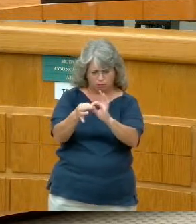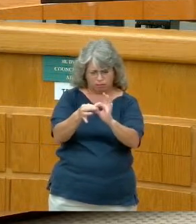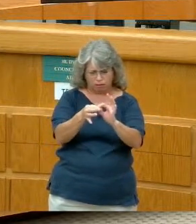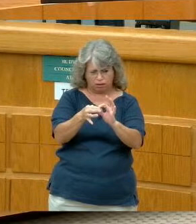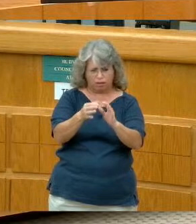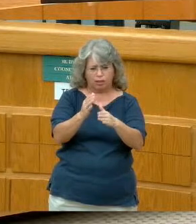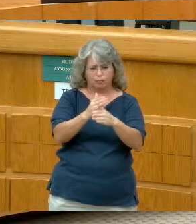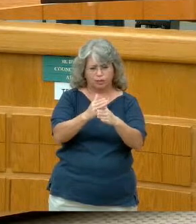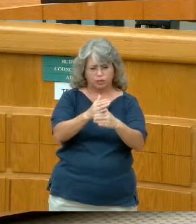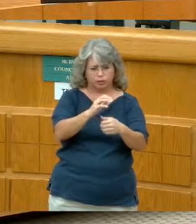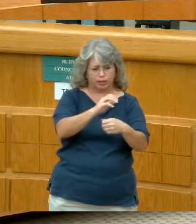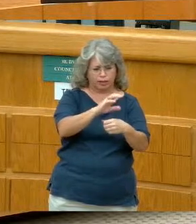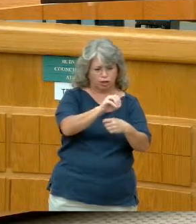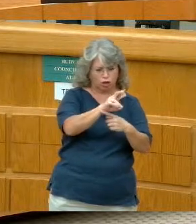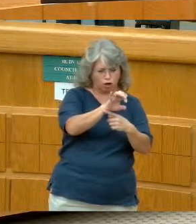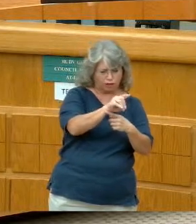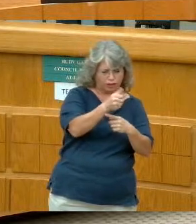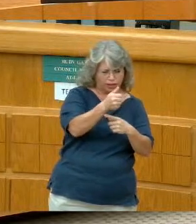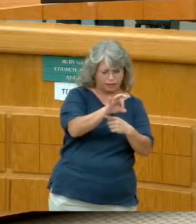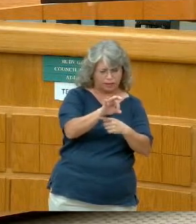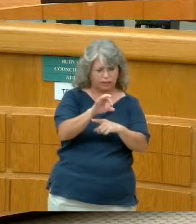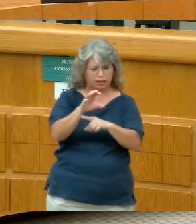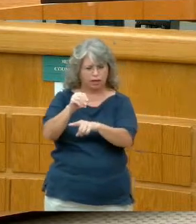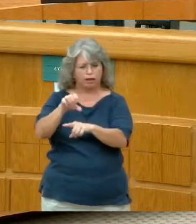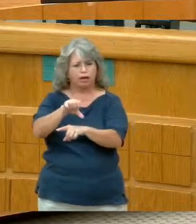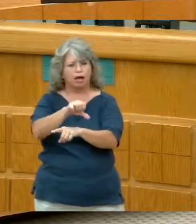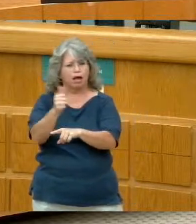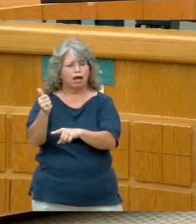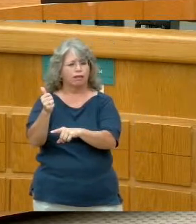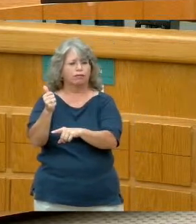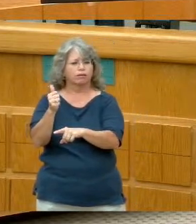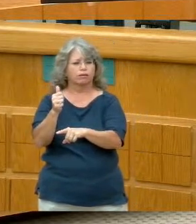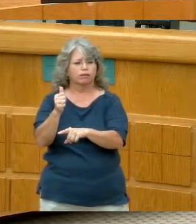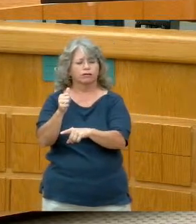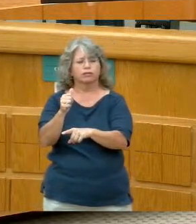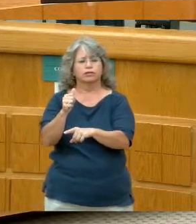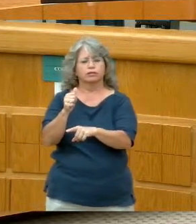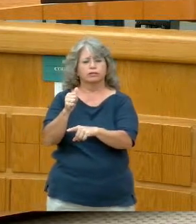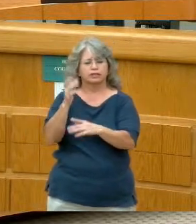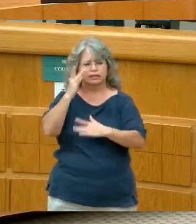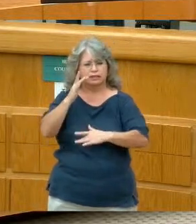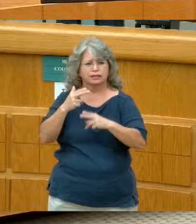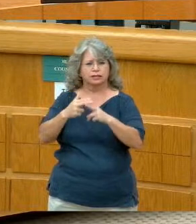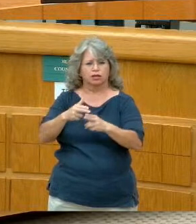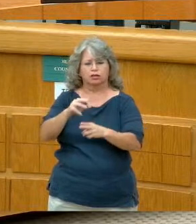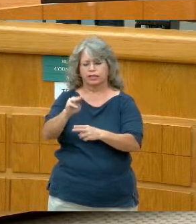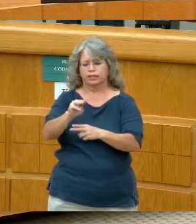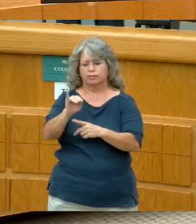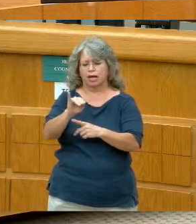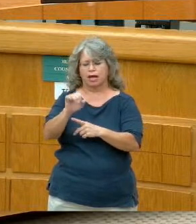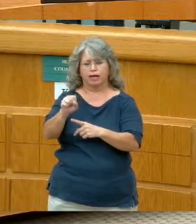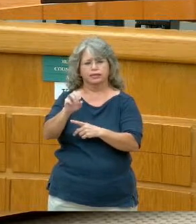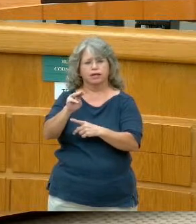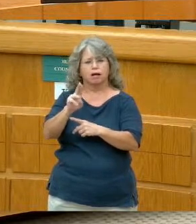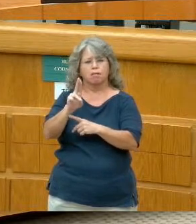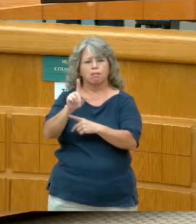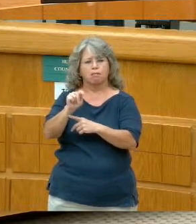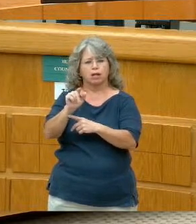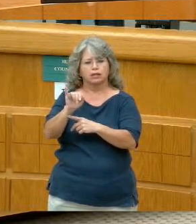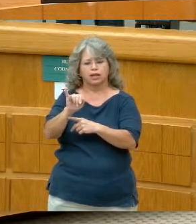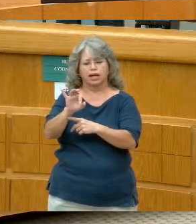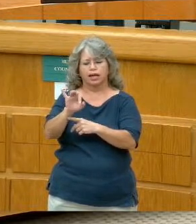been associated with COVID-19 infection. The condition is called multi-system inflammatory syndrome in